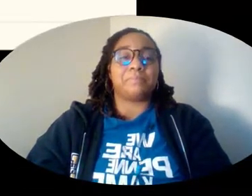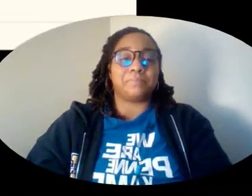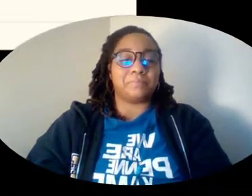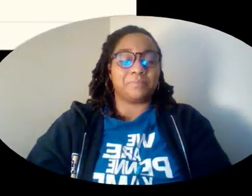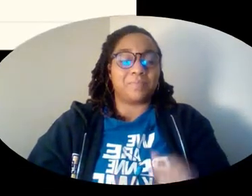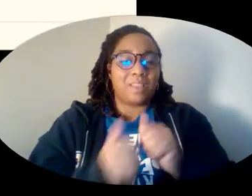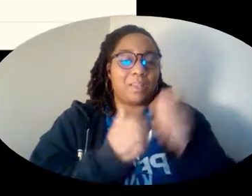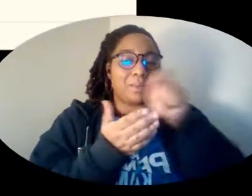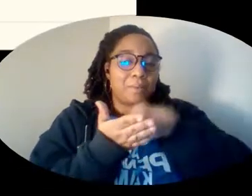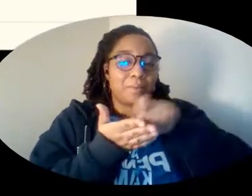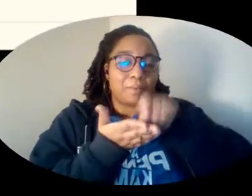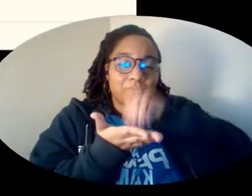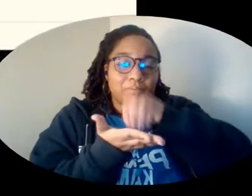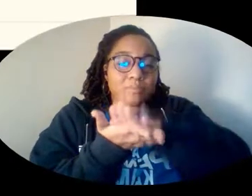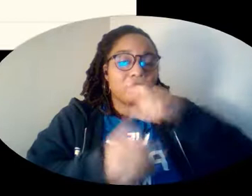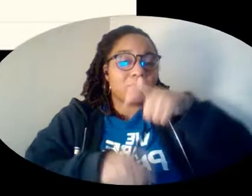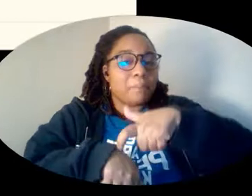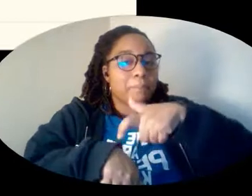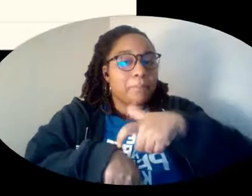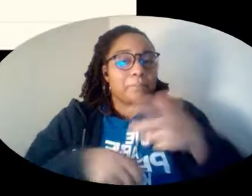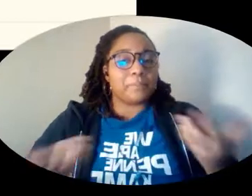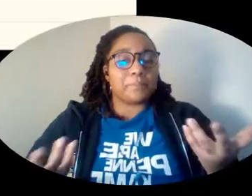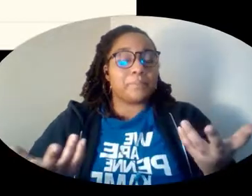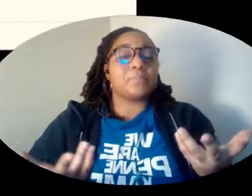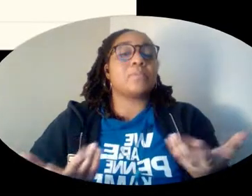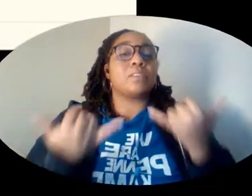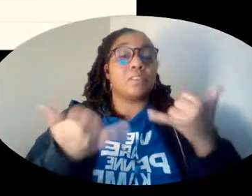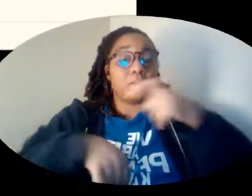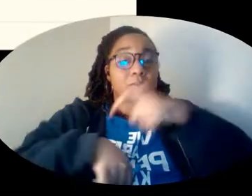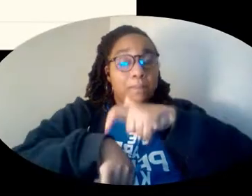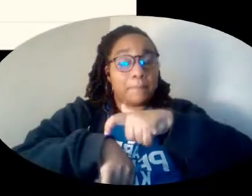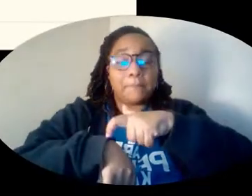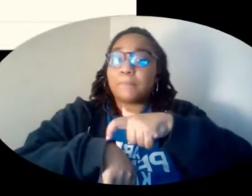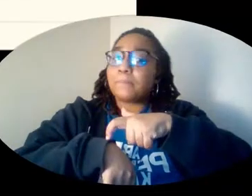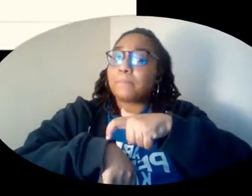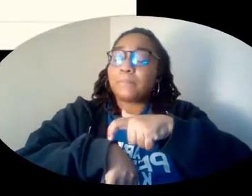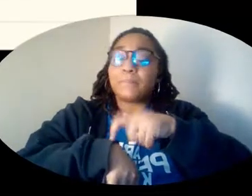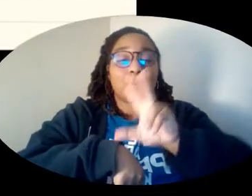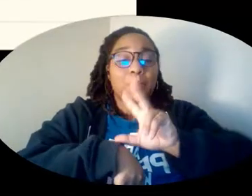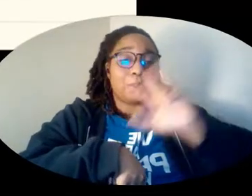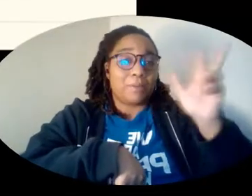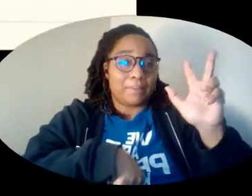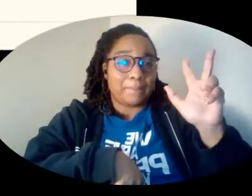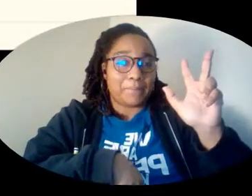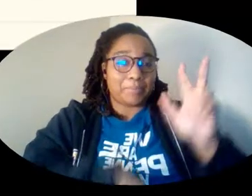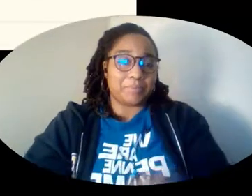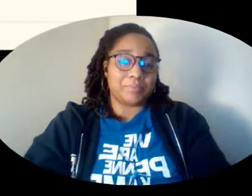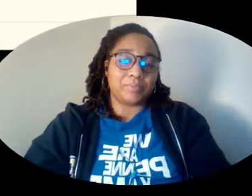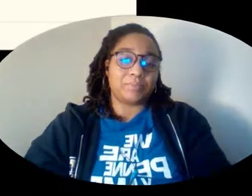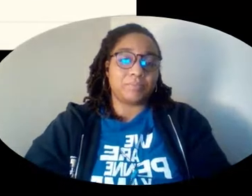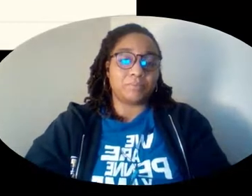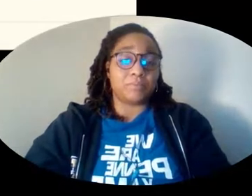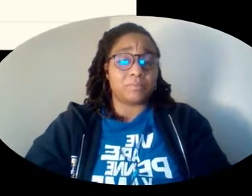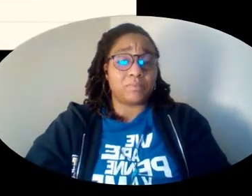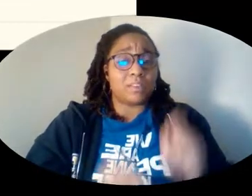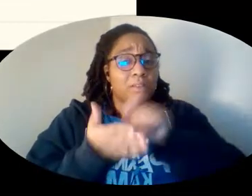How do you write the time? Now the time is 3 o'clock.